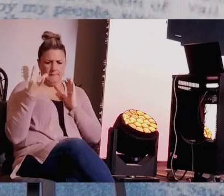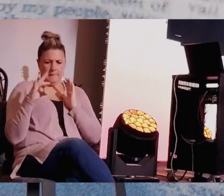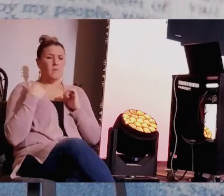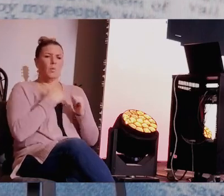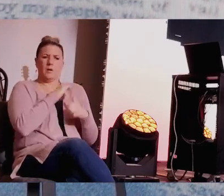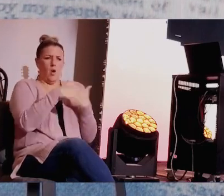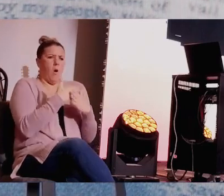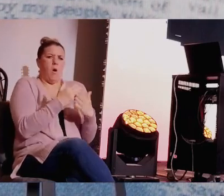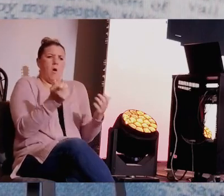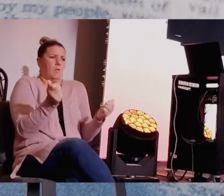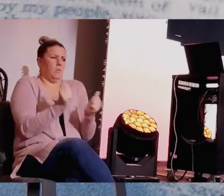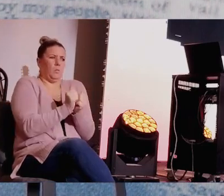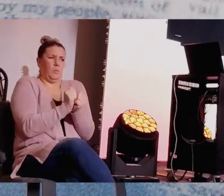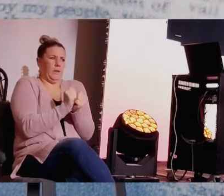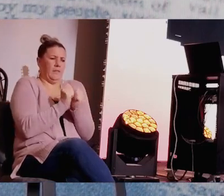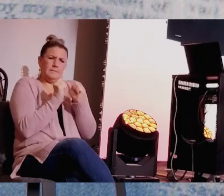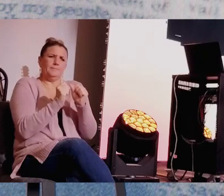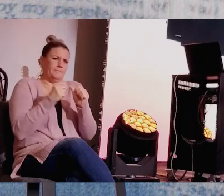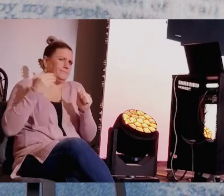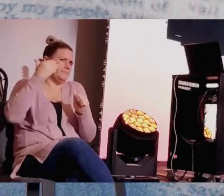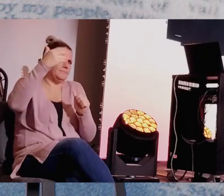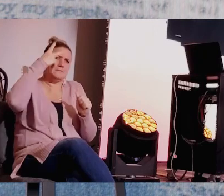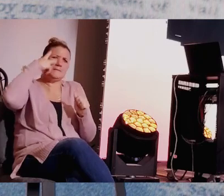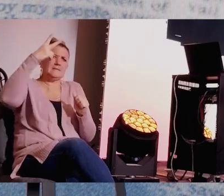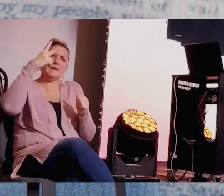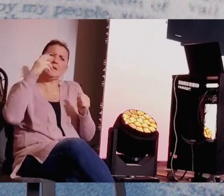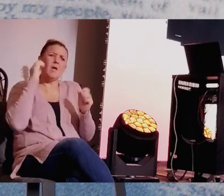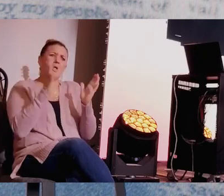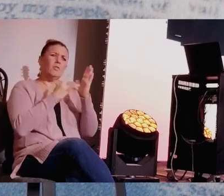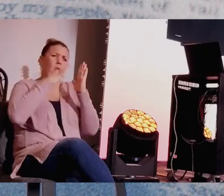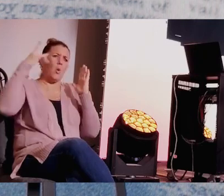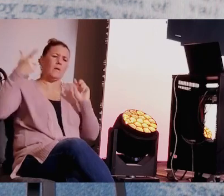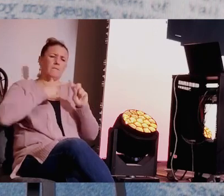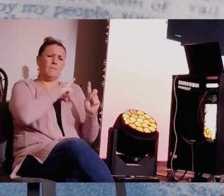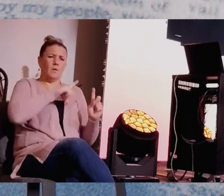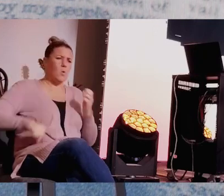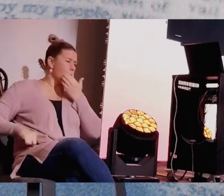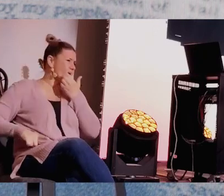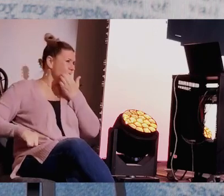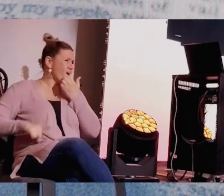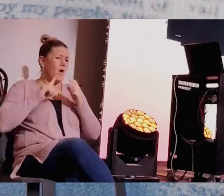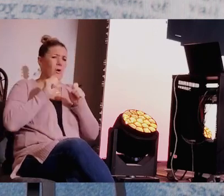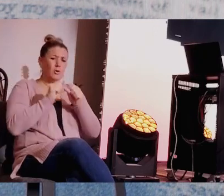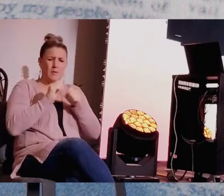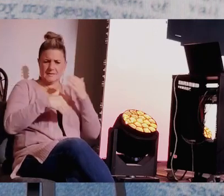all, with unveiled faces, continually seeing as in a mirror the glory of the Lord, are progressively being